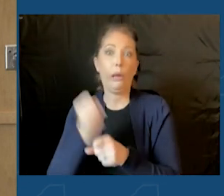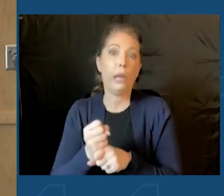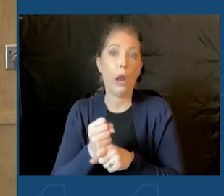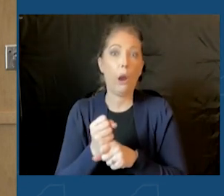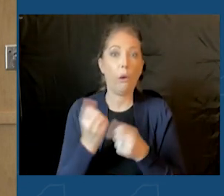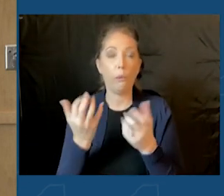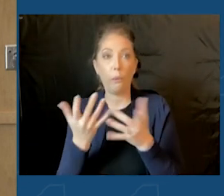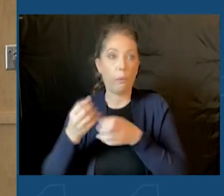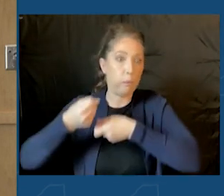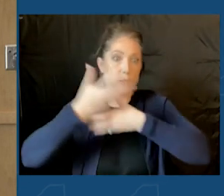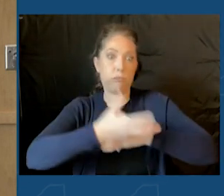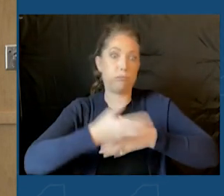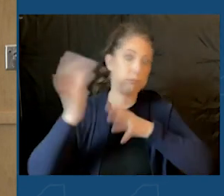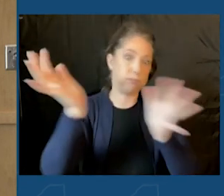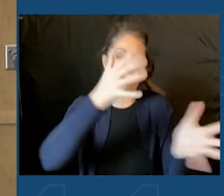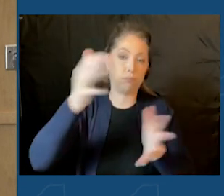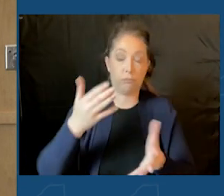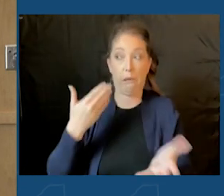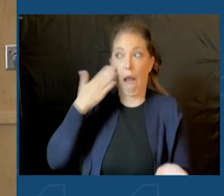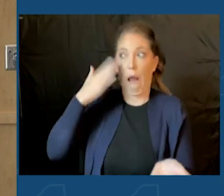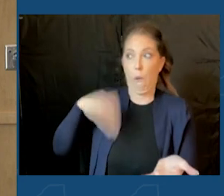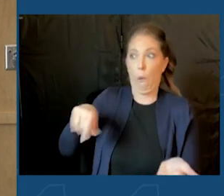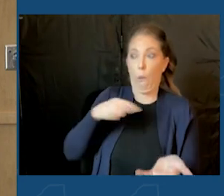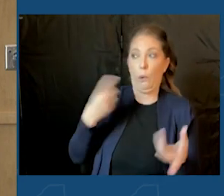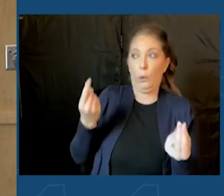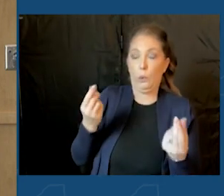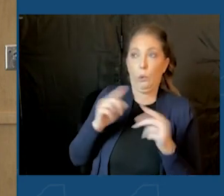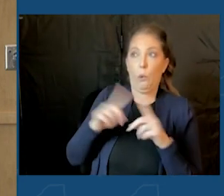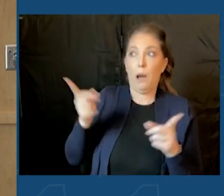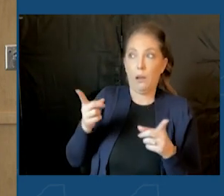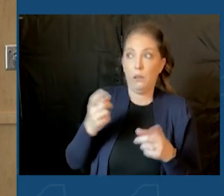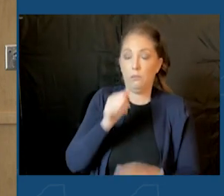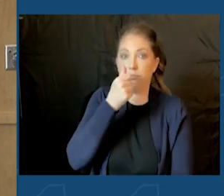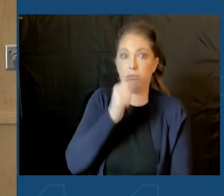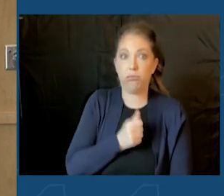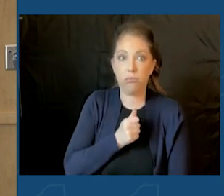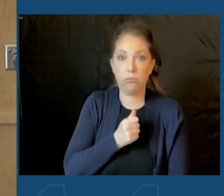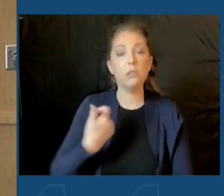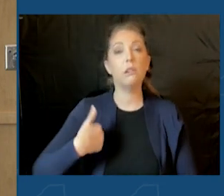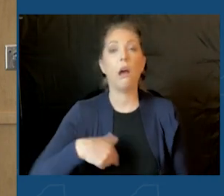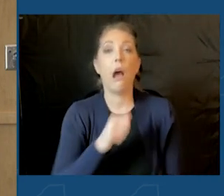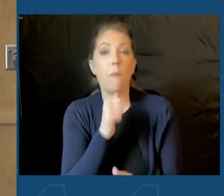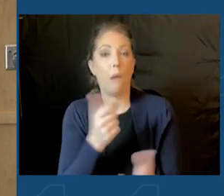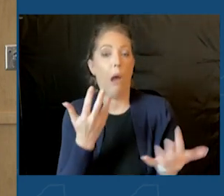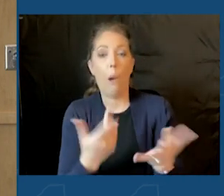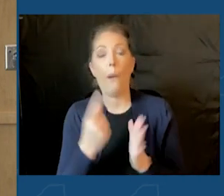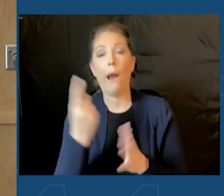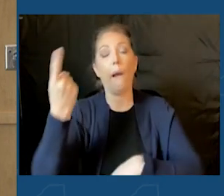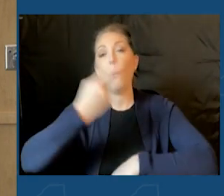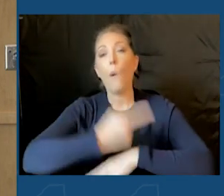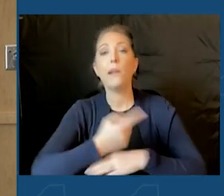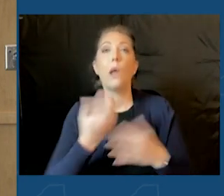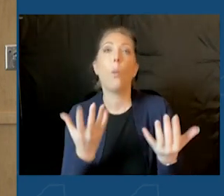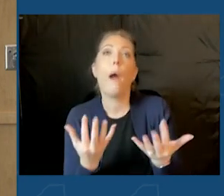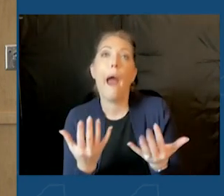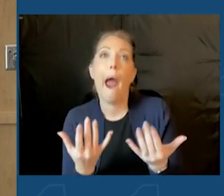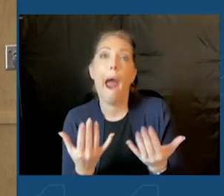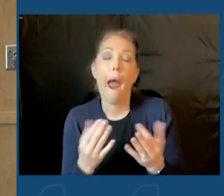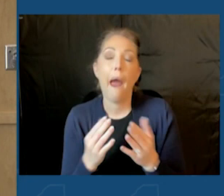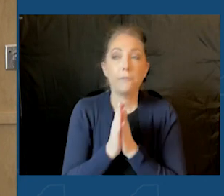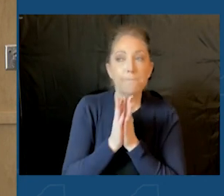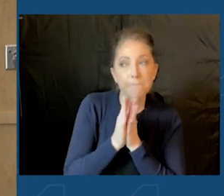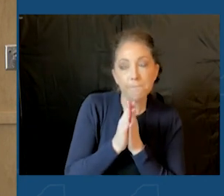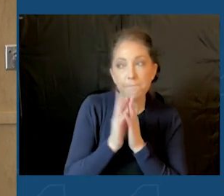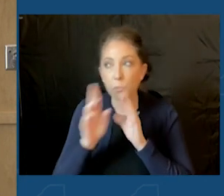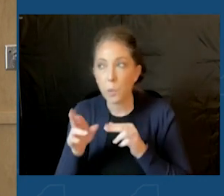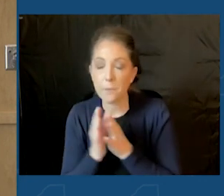done wrong, but it's been rough. It's been rough. So I'm not waiting another day to prepare for our response. So I want to thank everyone